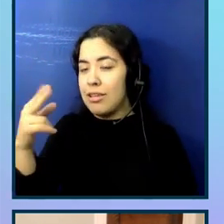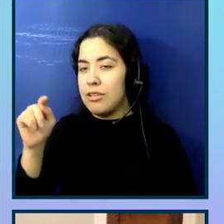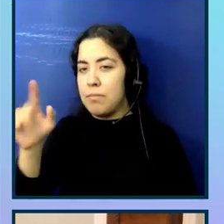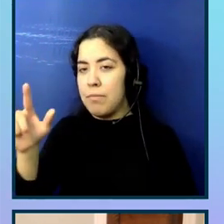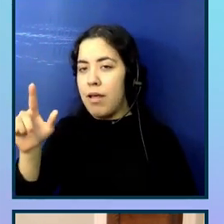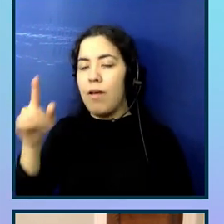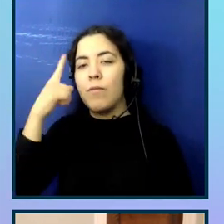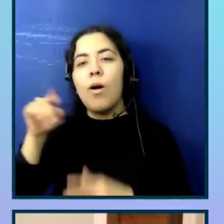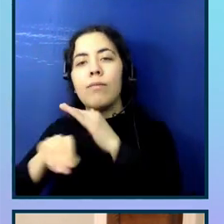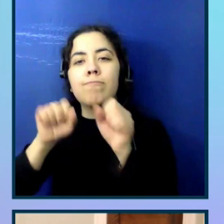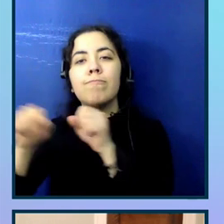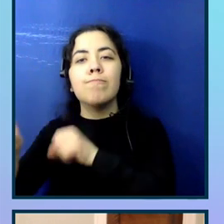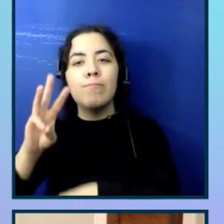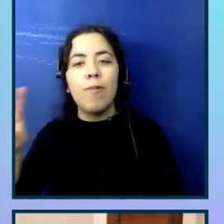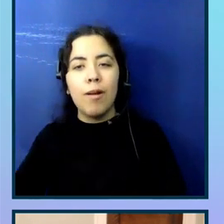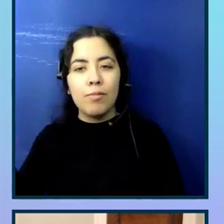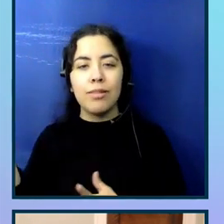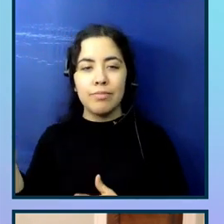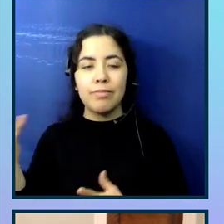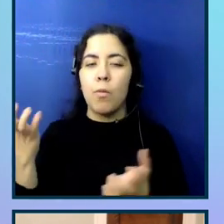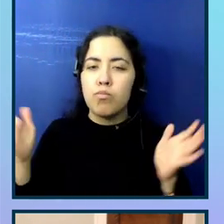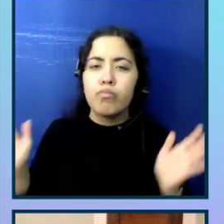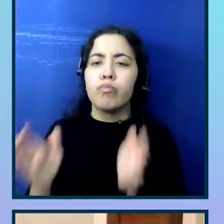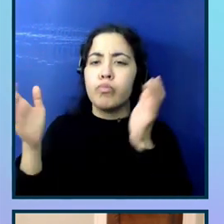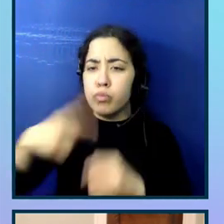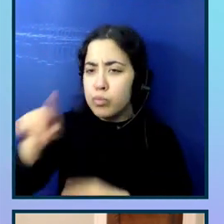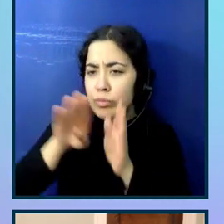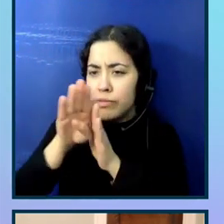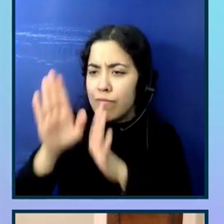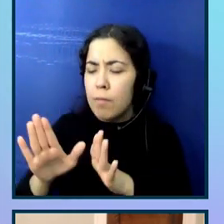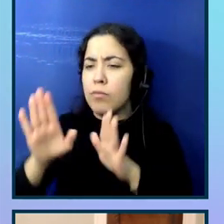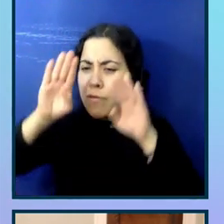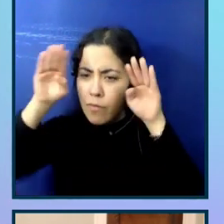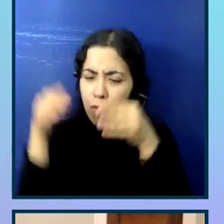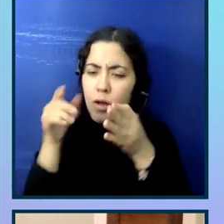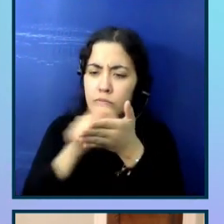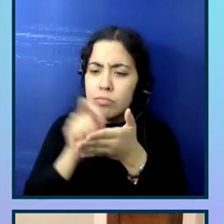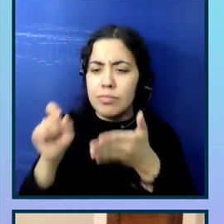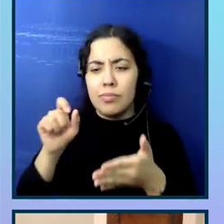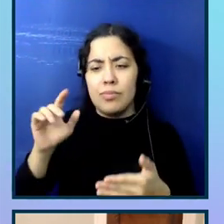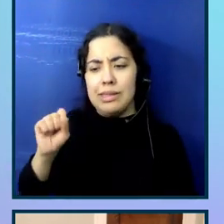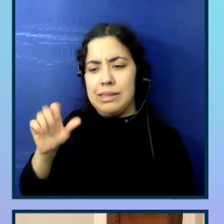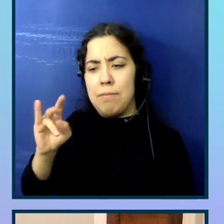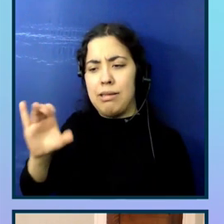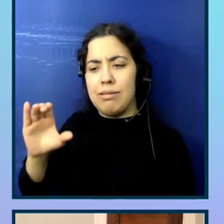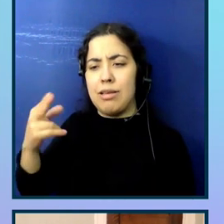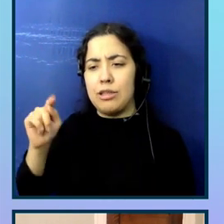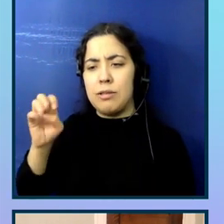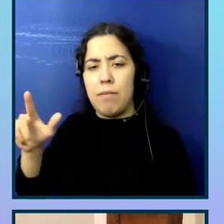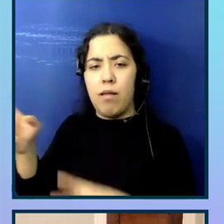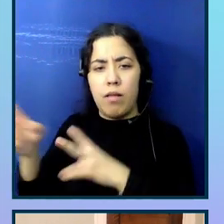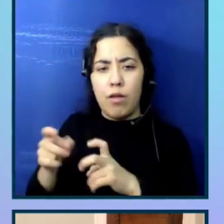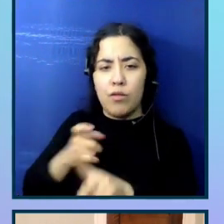websites. I want to encourage developers to focus on writing semantic HTML that is abstracted from